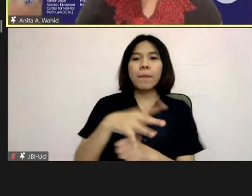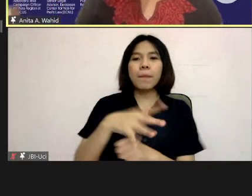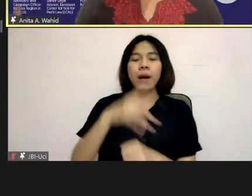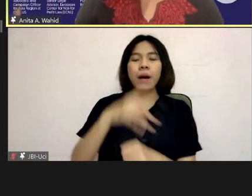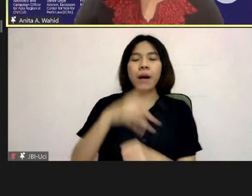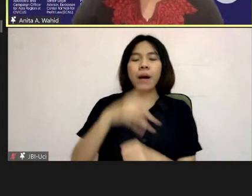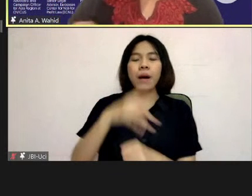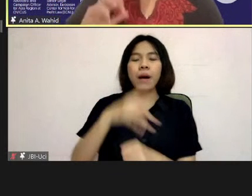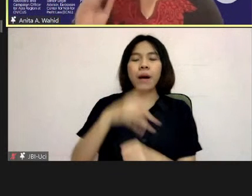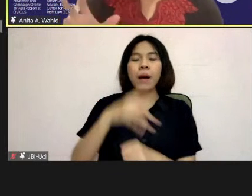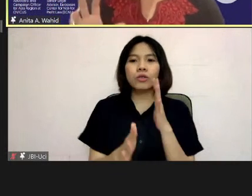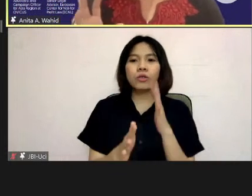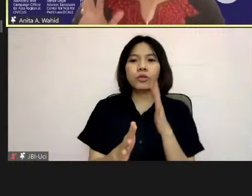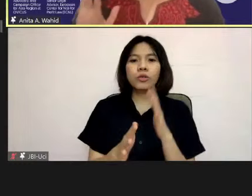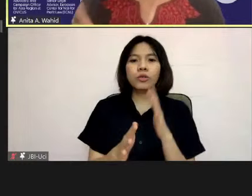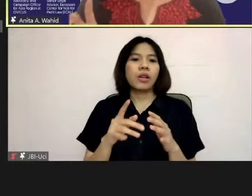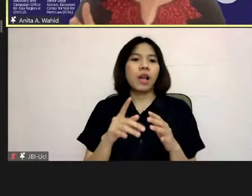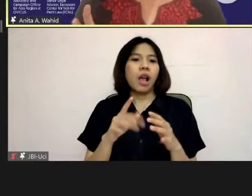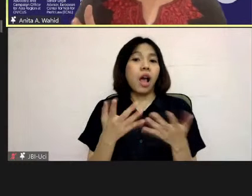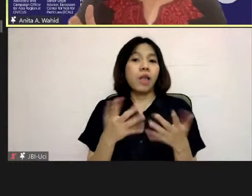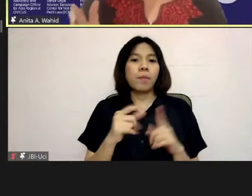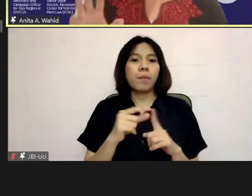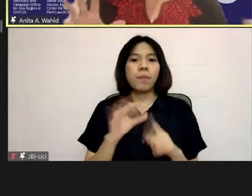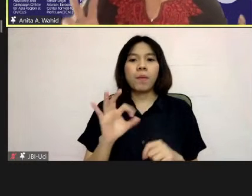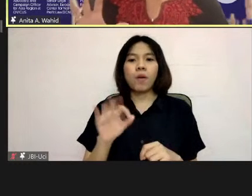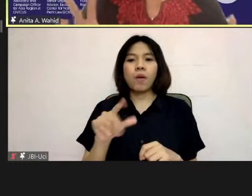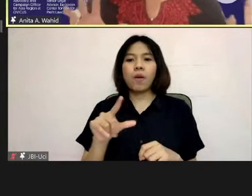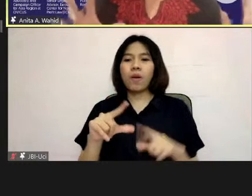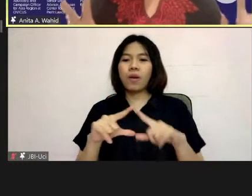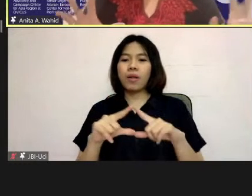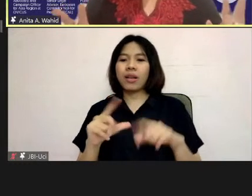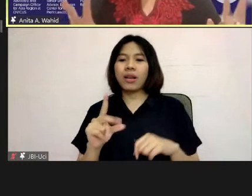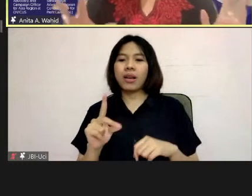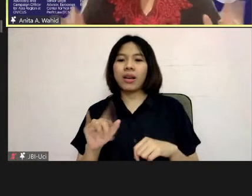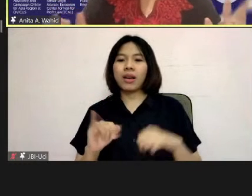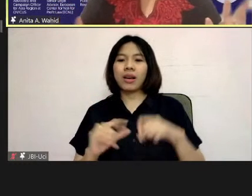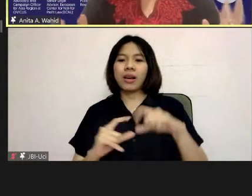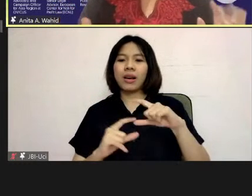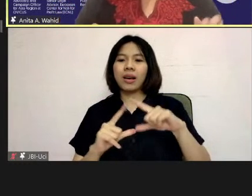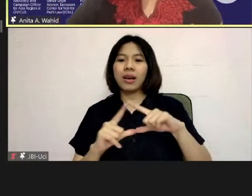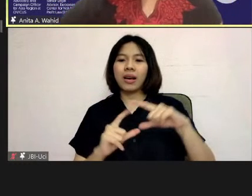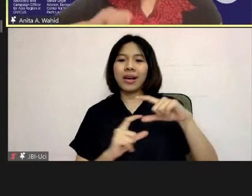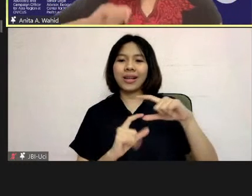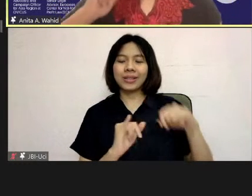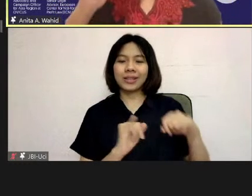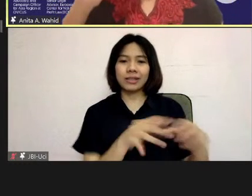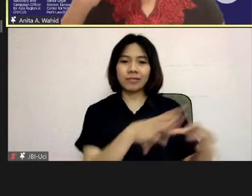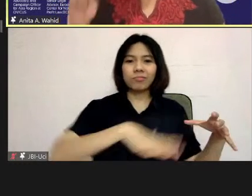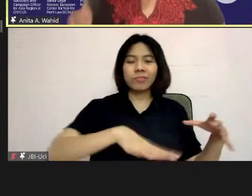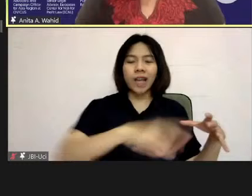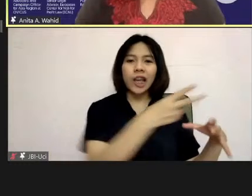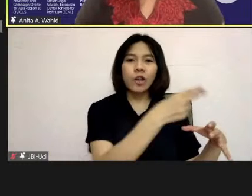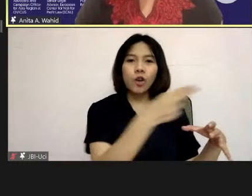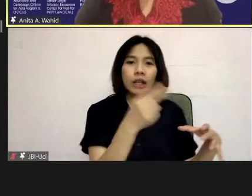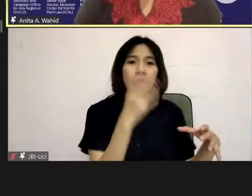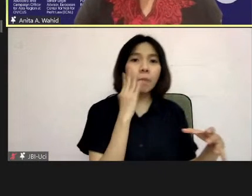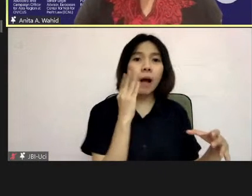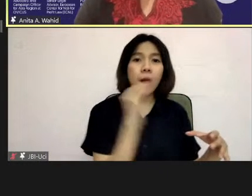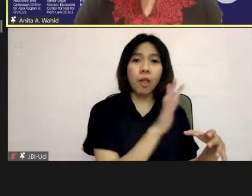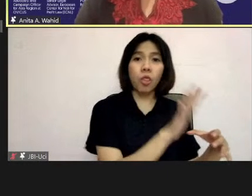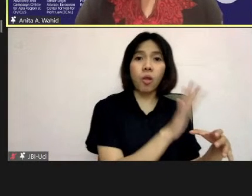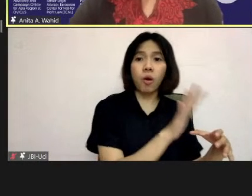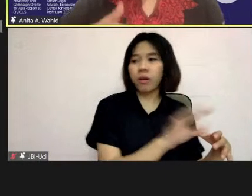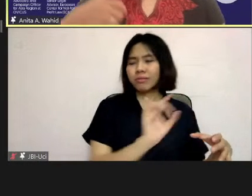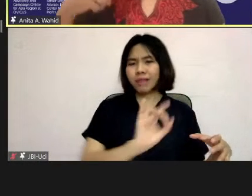is a direct impact, what we call as a polarizations. The polarization is not just happening in Indonesia, it's not something that trends only in